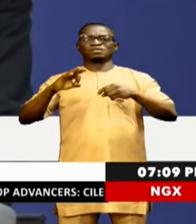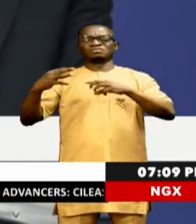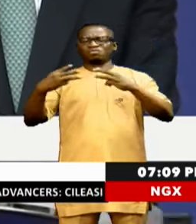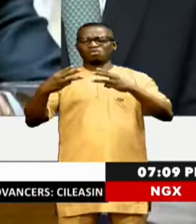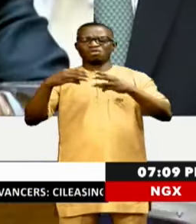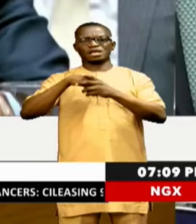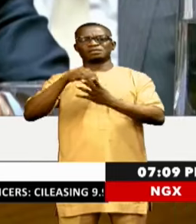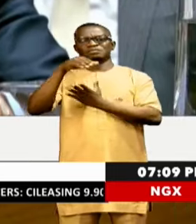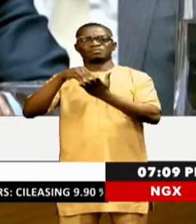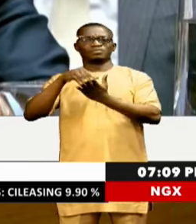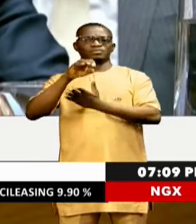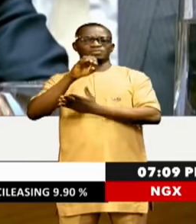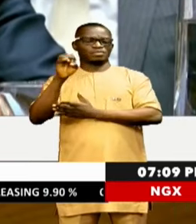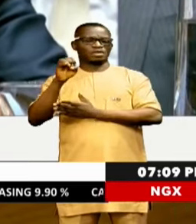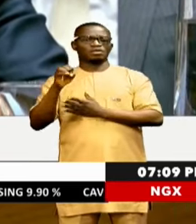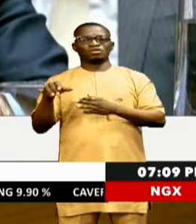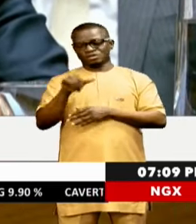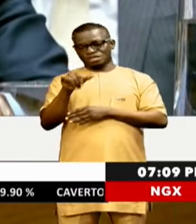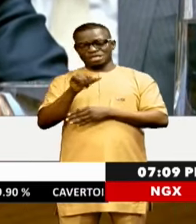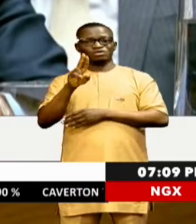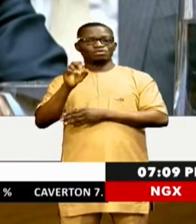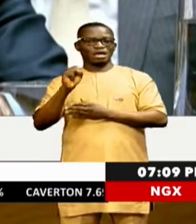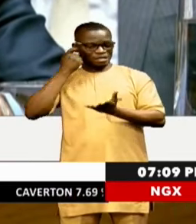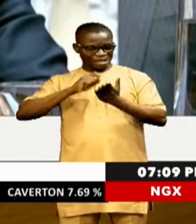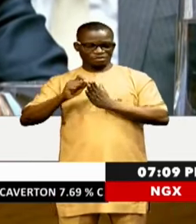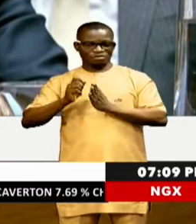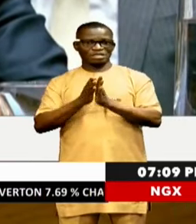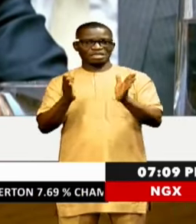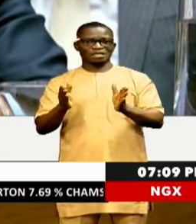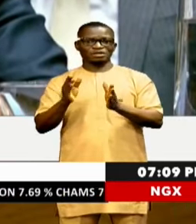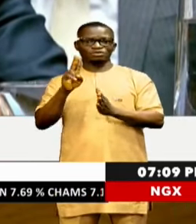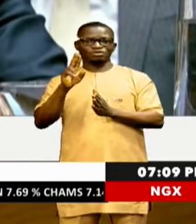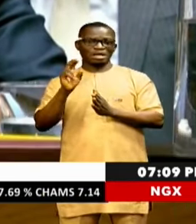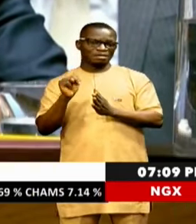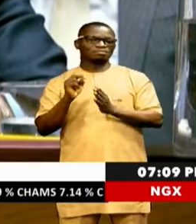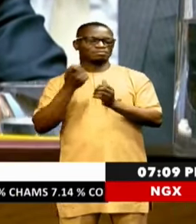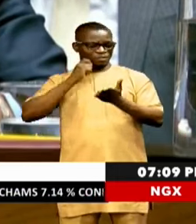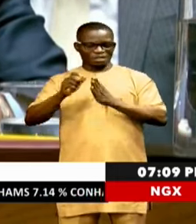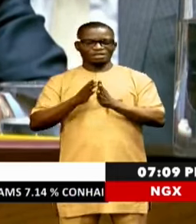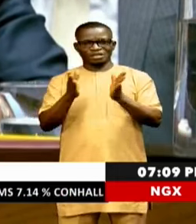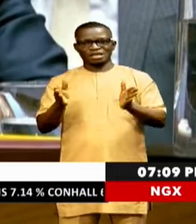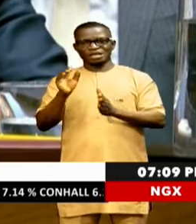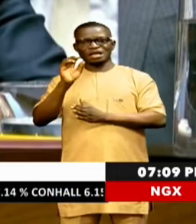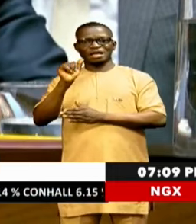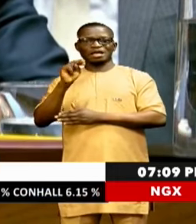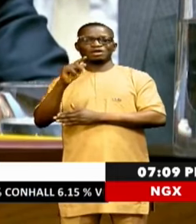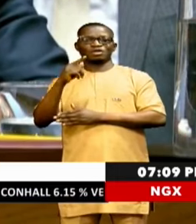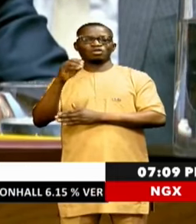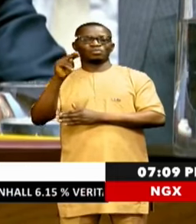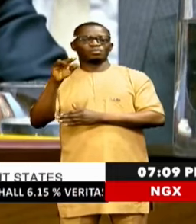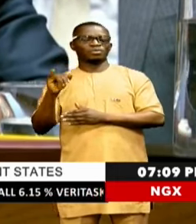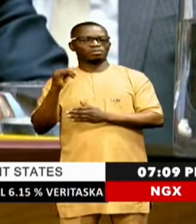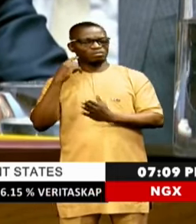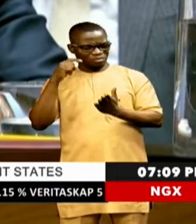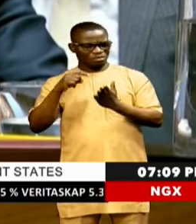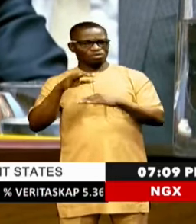the Middle East. Similarly, UN Secretary General Antonio Guterres has called for an end to the sickening cycle of escalation in the